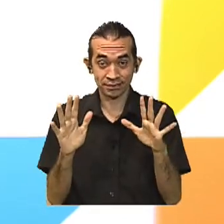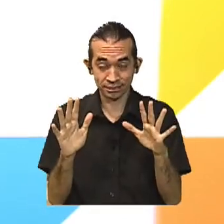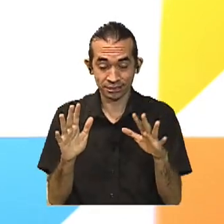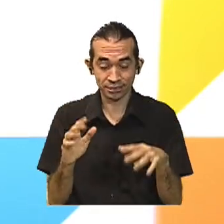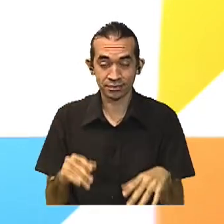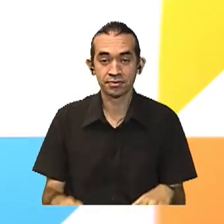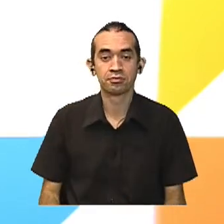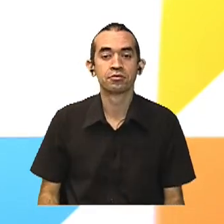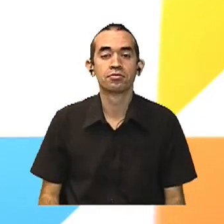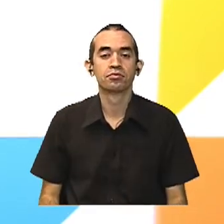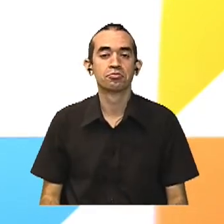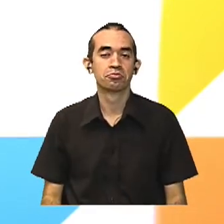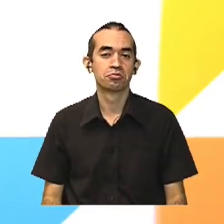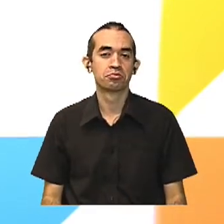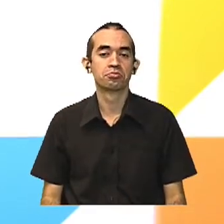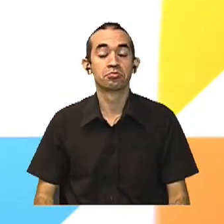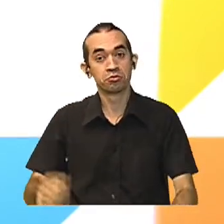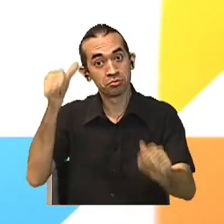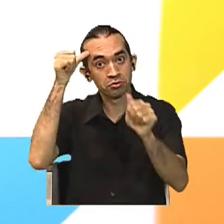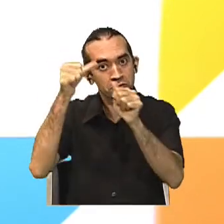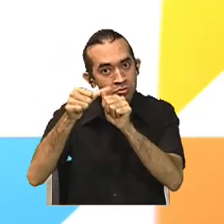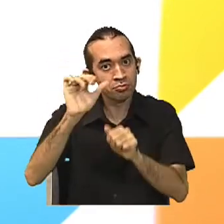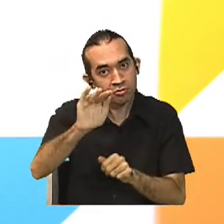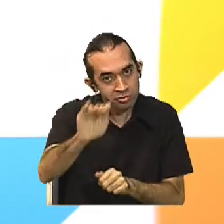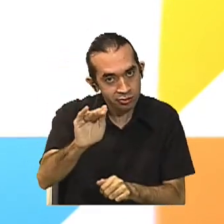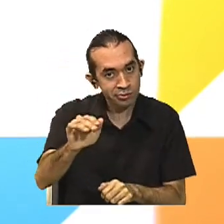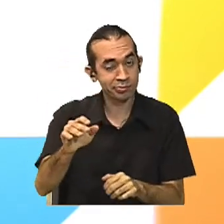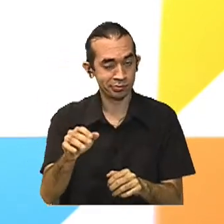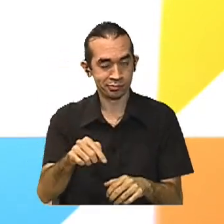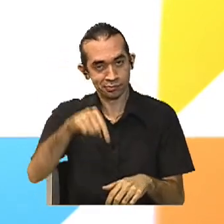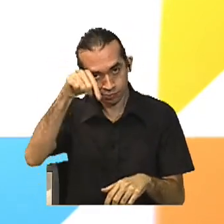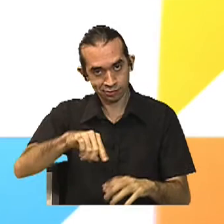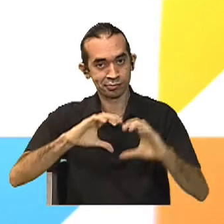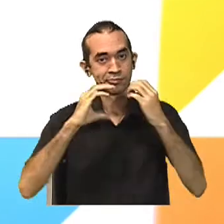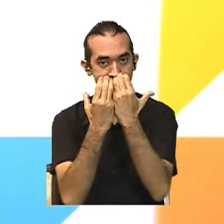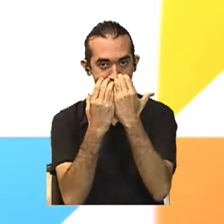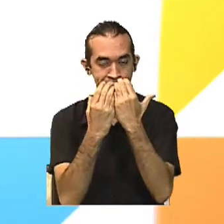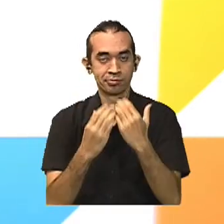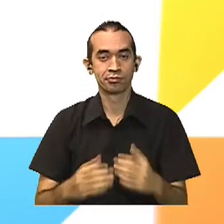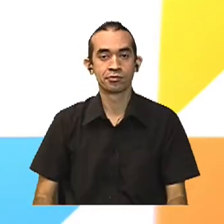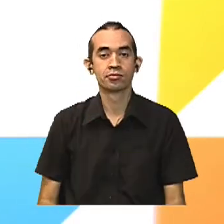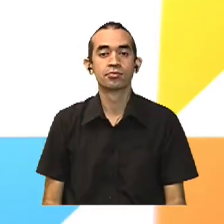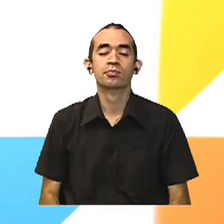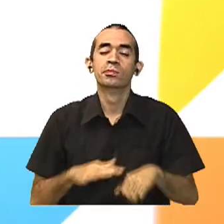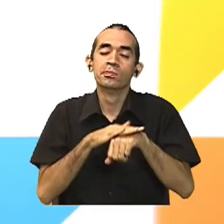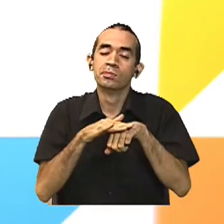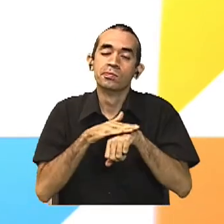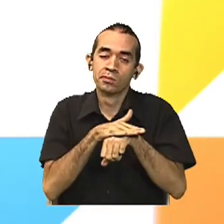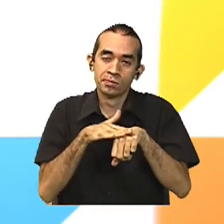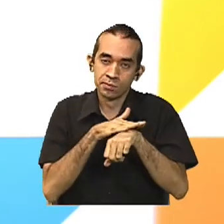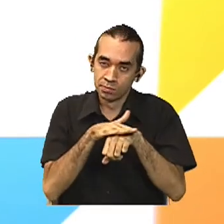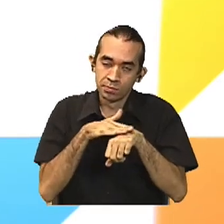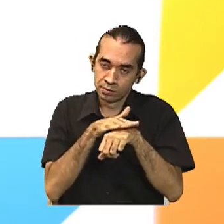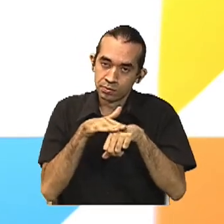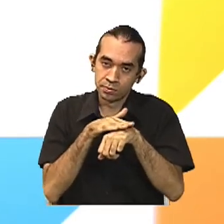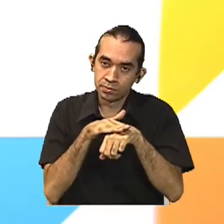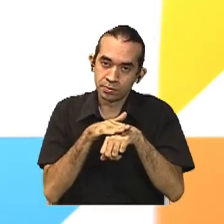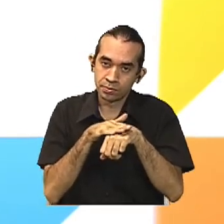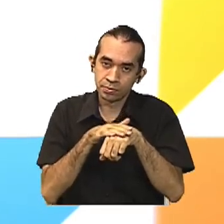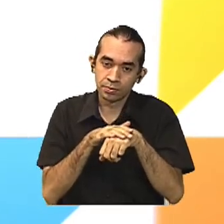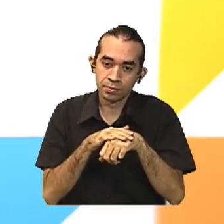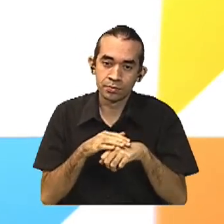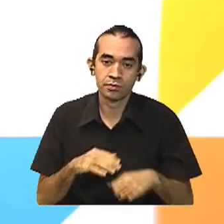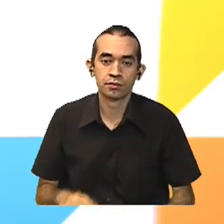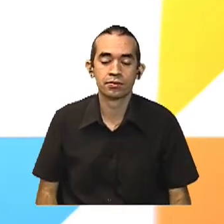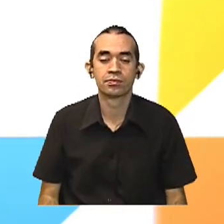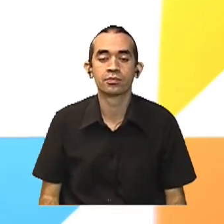you some very good reminders for this class. Please try to look